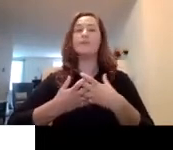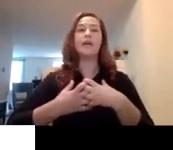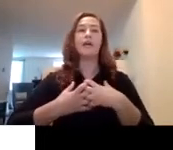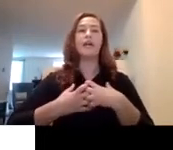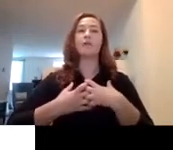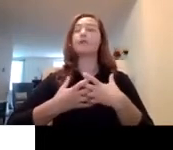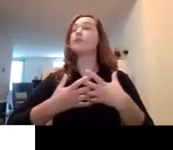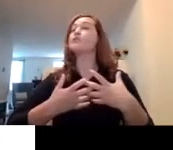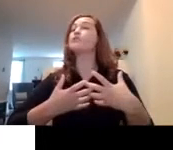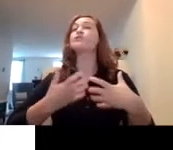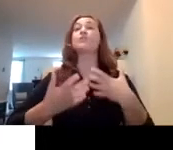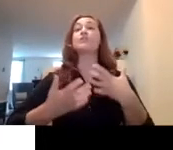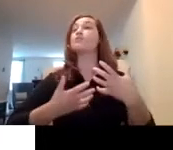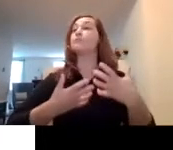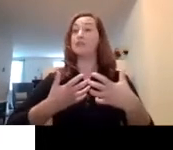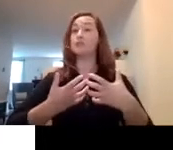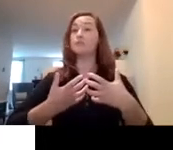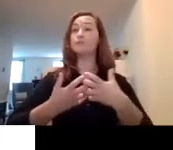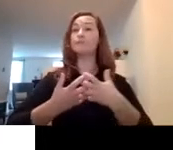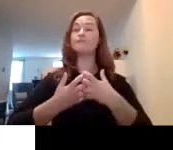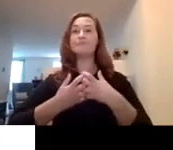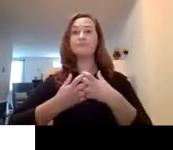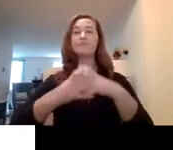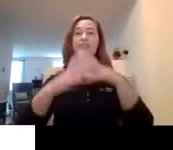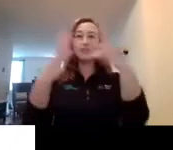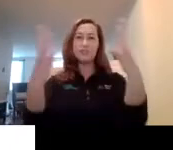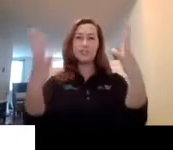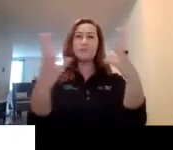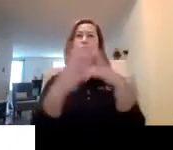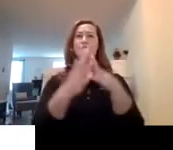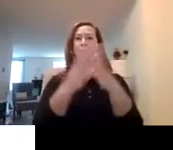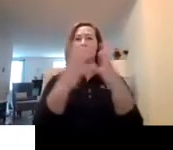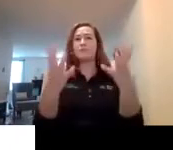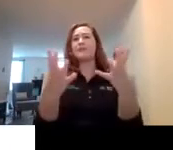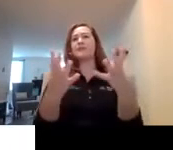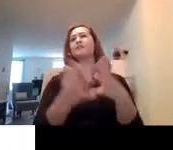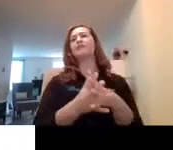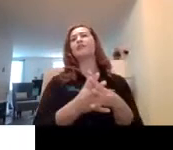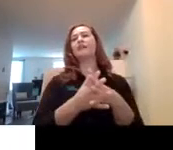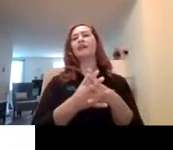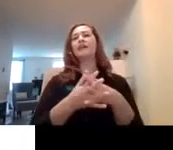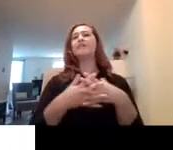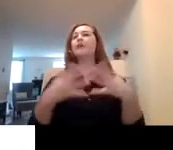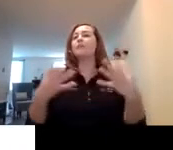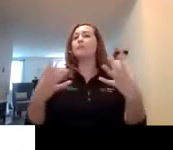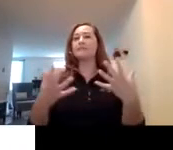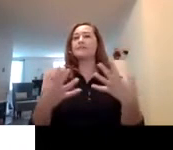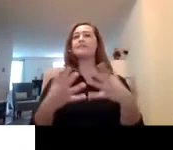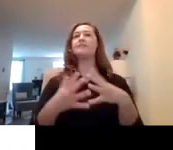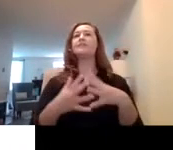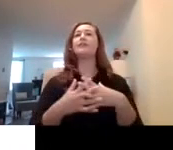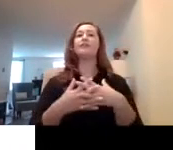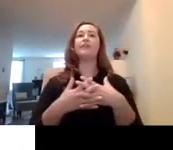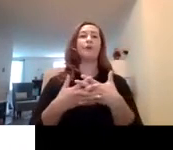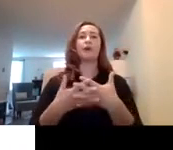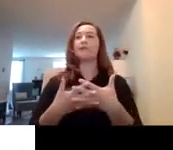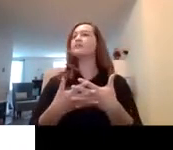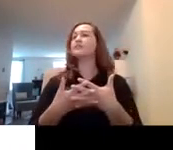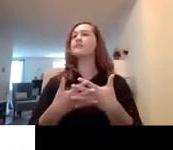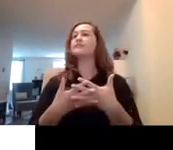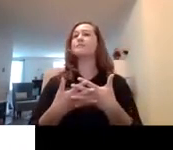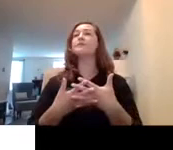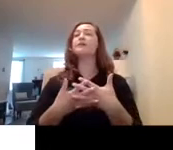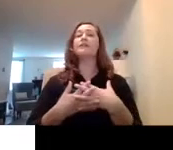mission and our cultural transformation. So this poster represented really the complexity of our